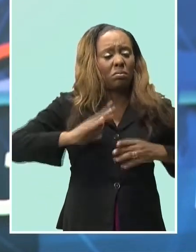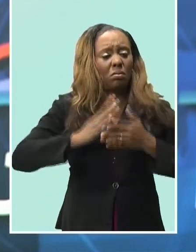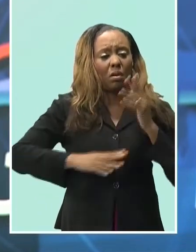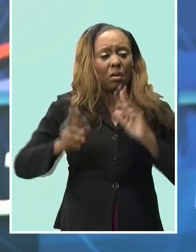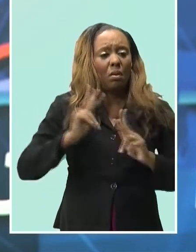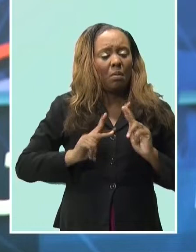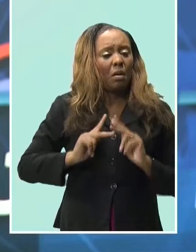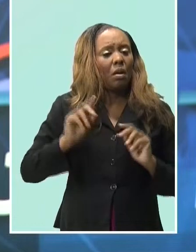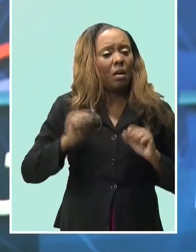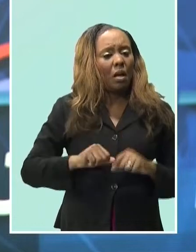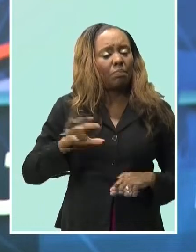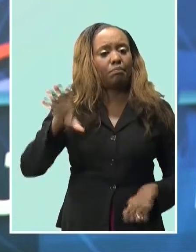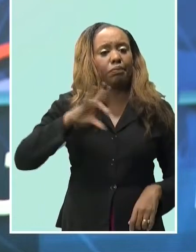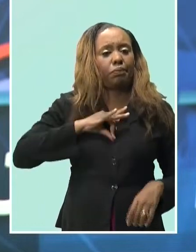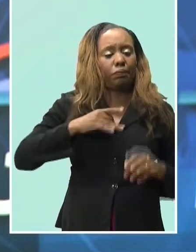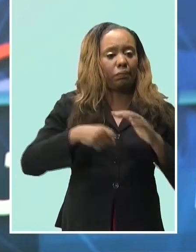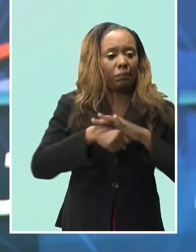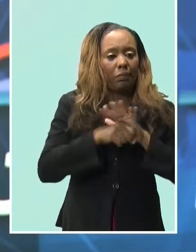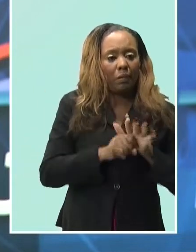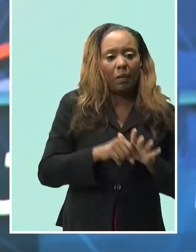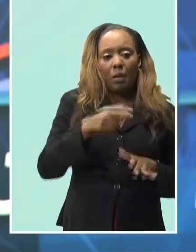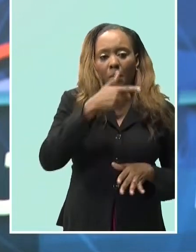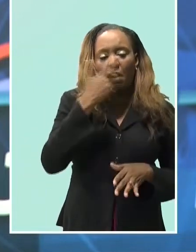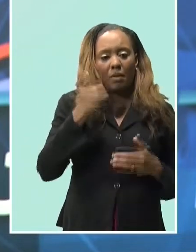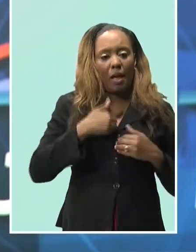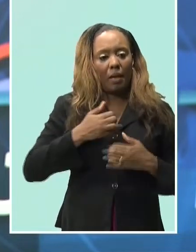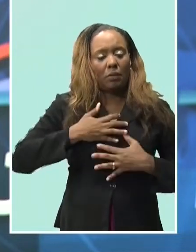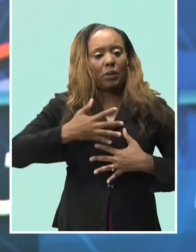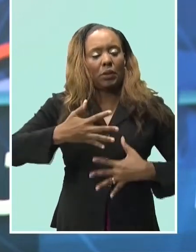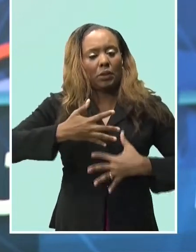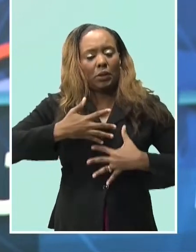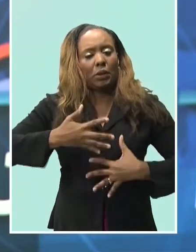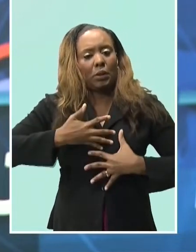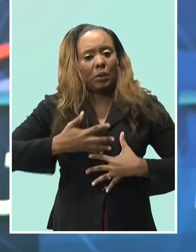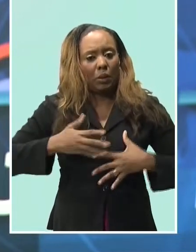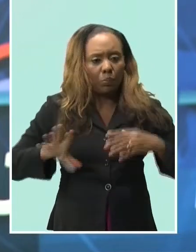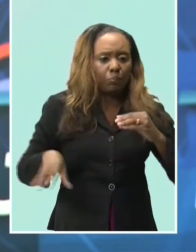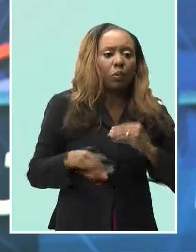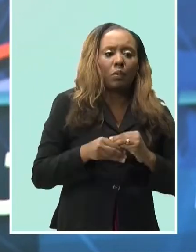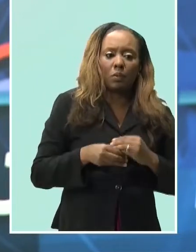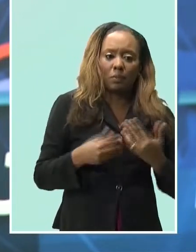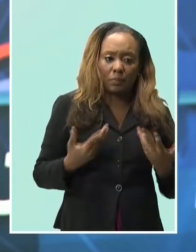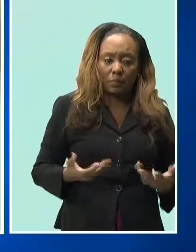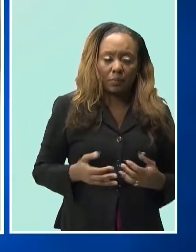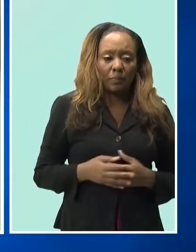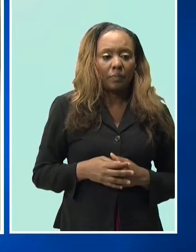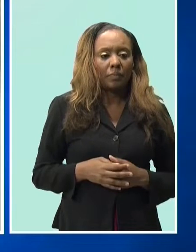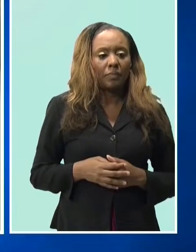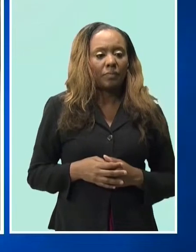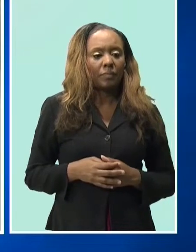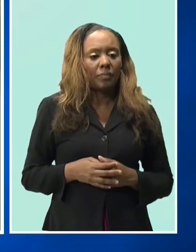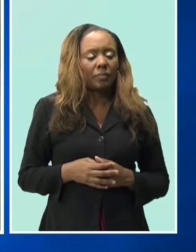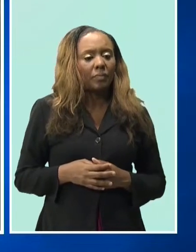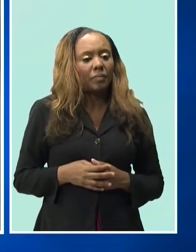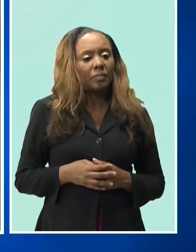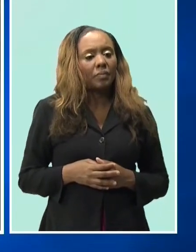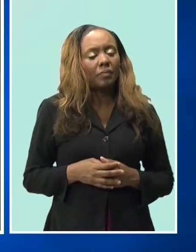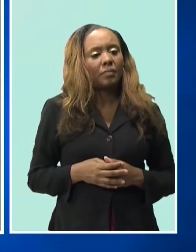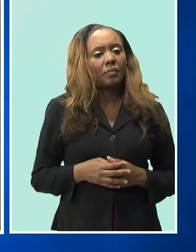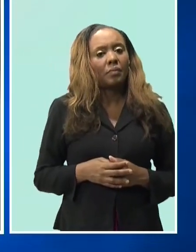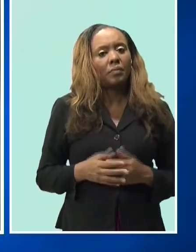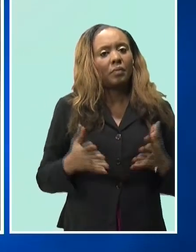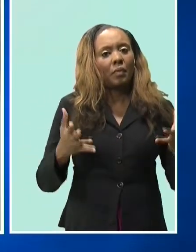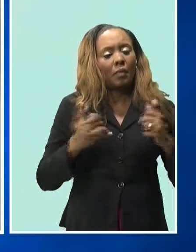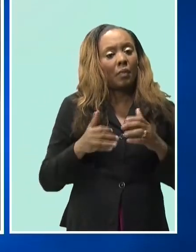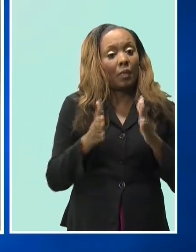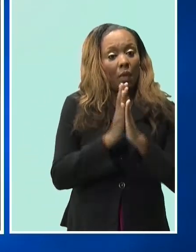to catching COVID-19 as a result of their pre-existing conditions. I'm therefore appealing to all